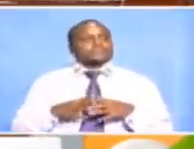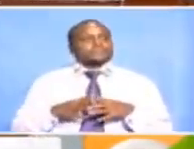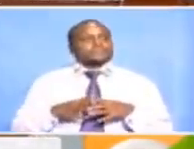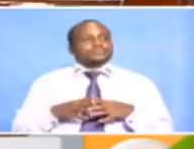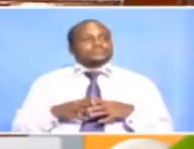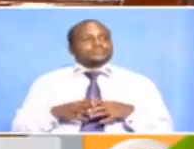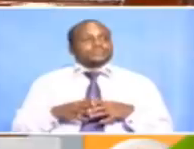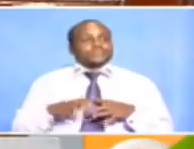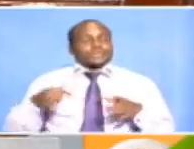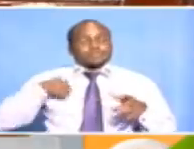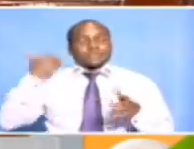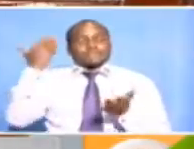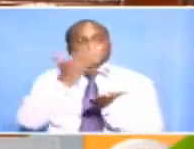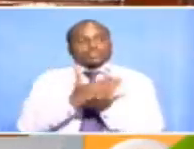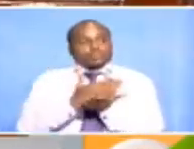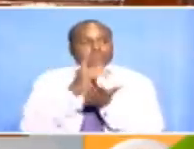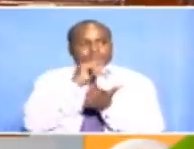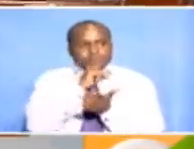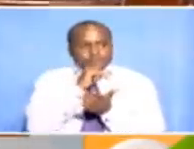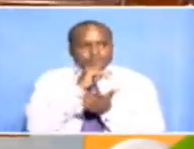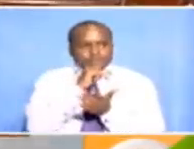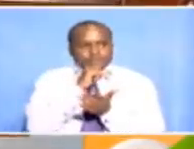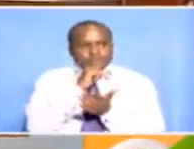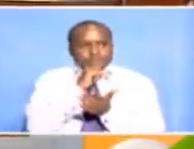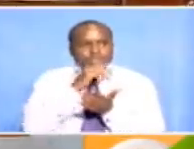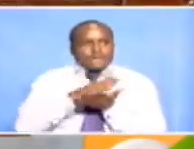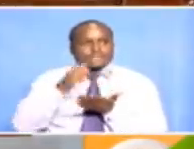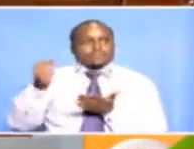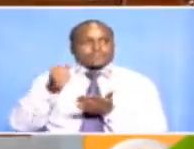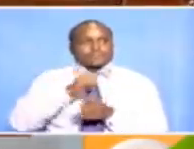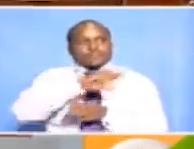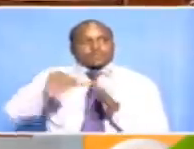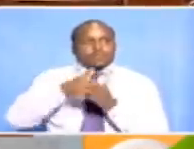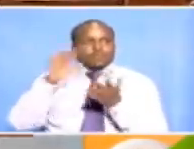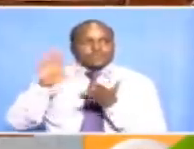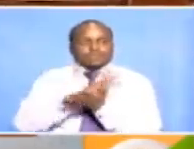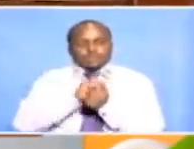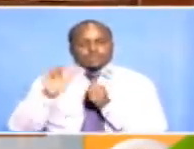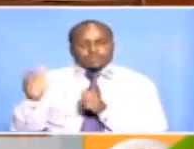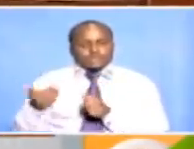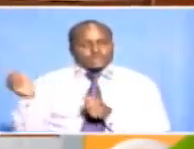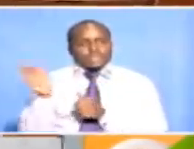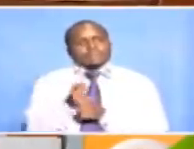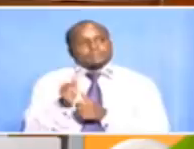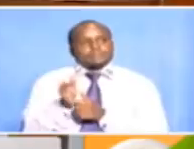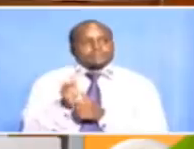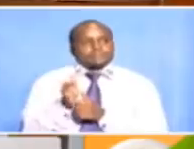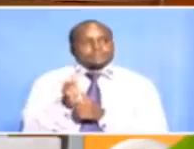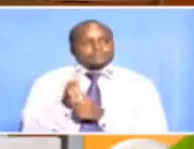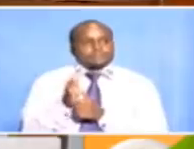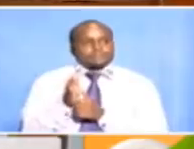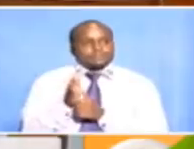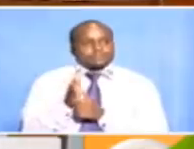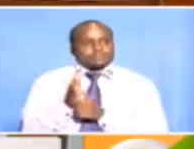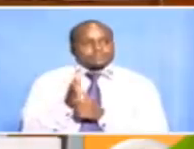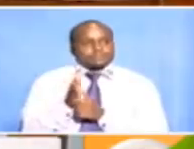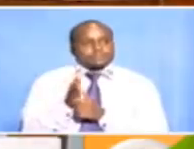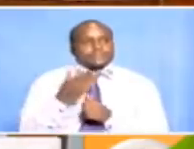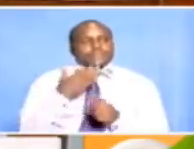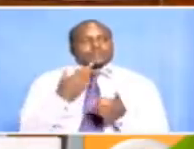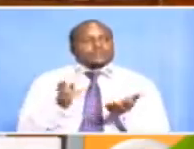have stopped, or rather suspended, all demolitions of slums. And let me repeat